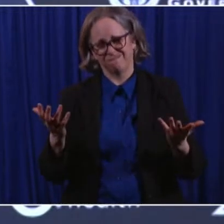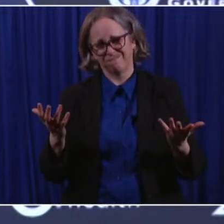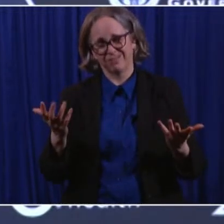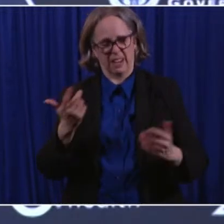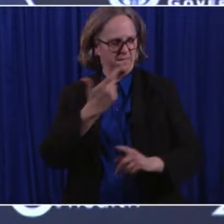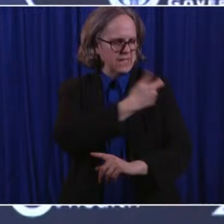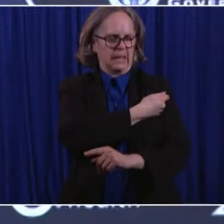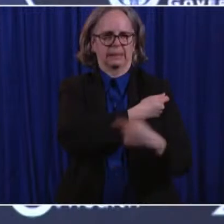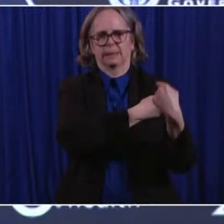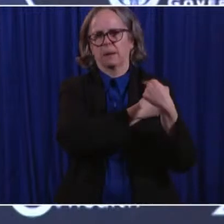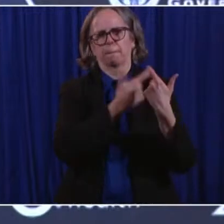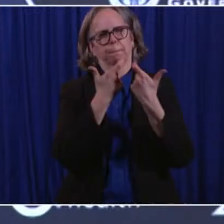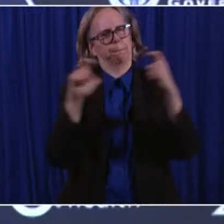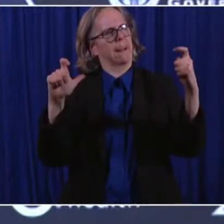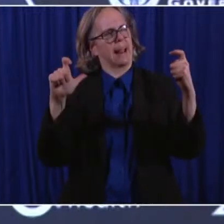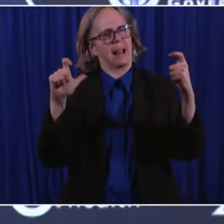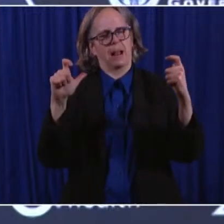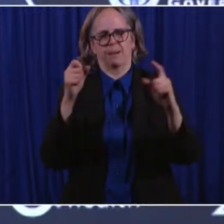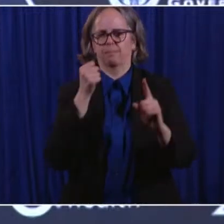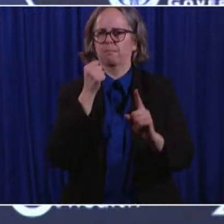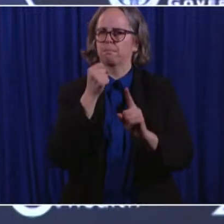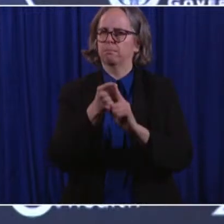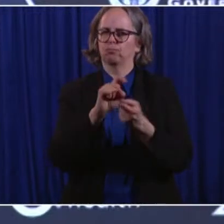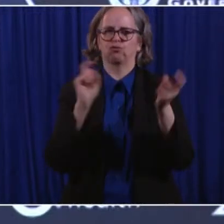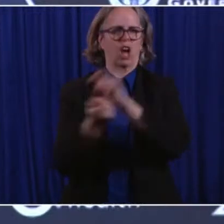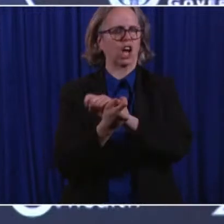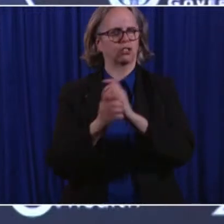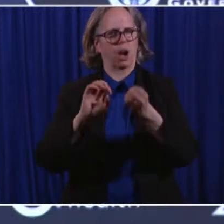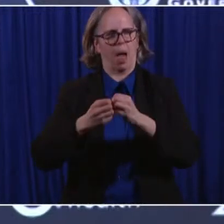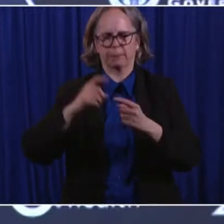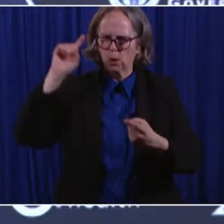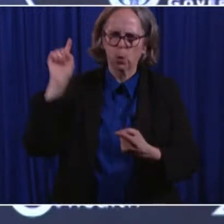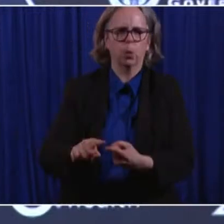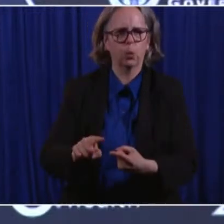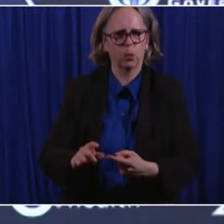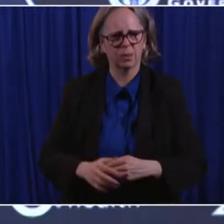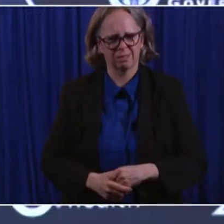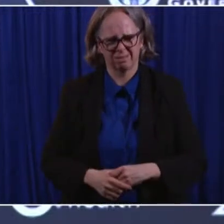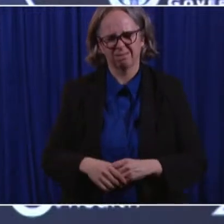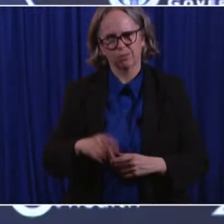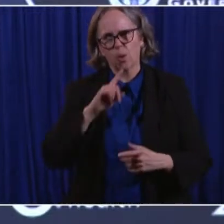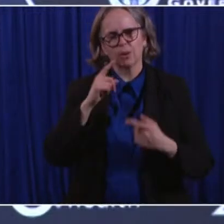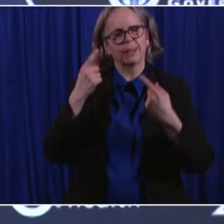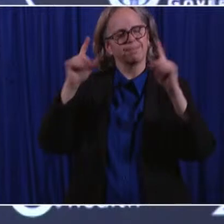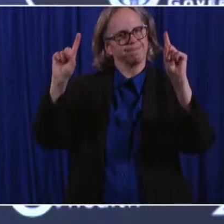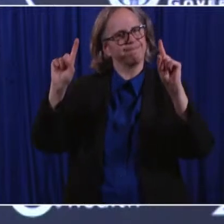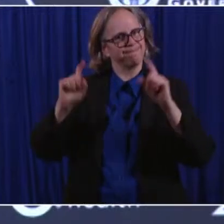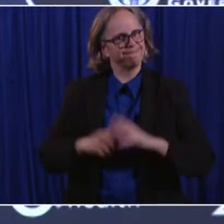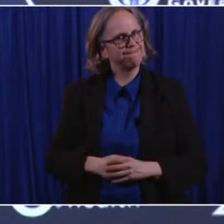this has worked exceedingly well. While